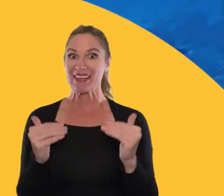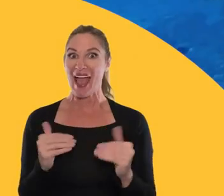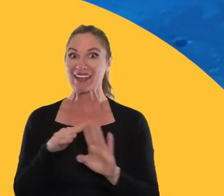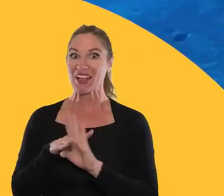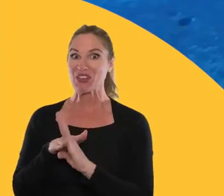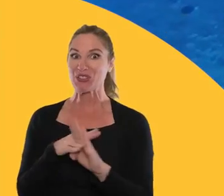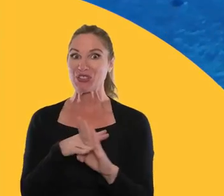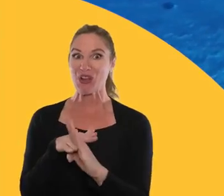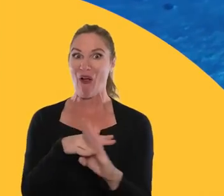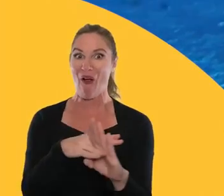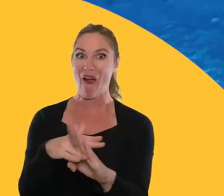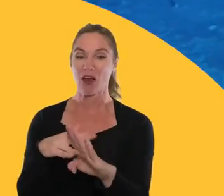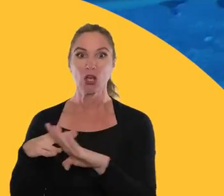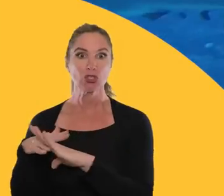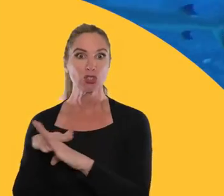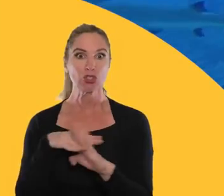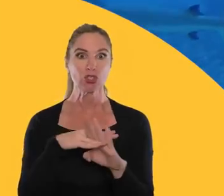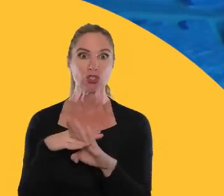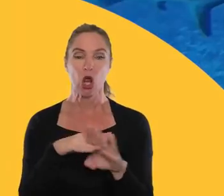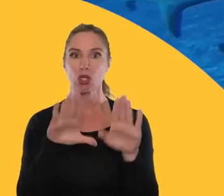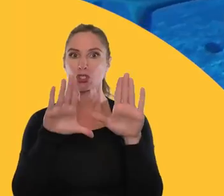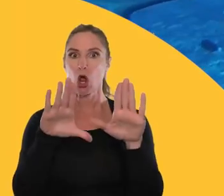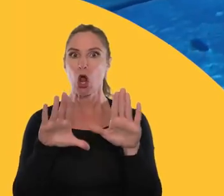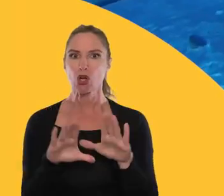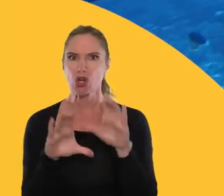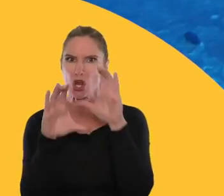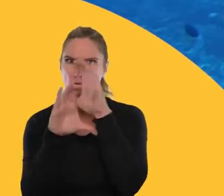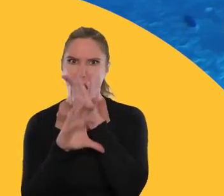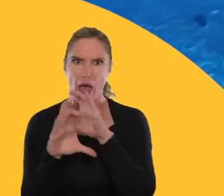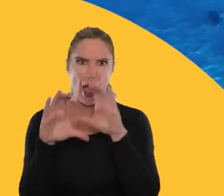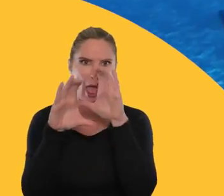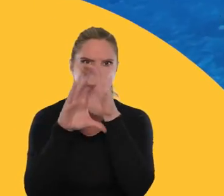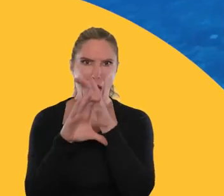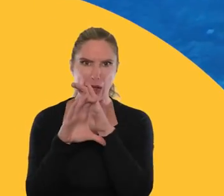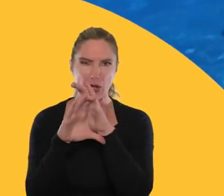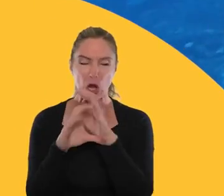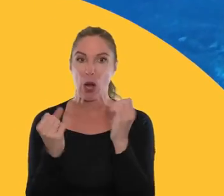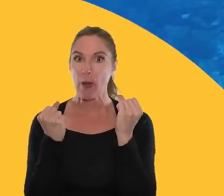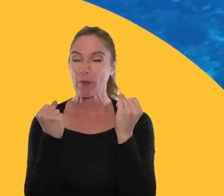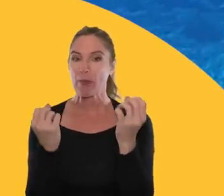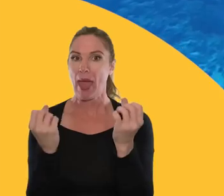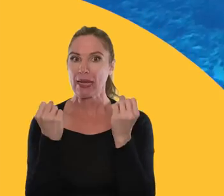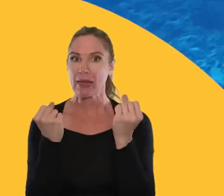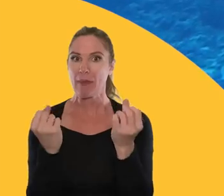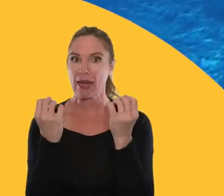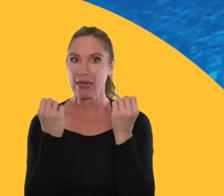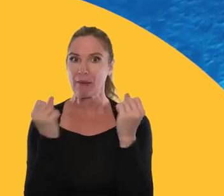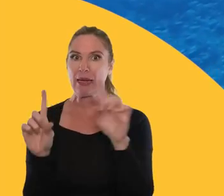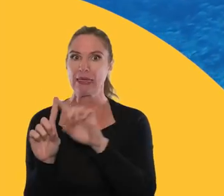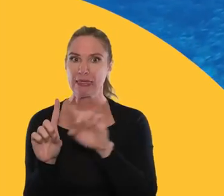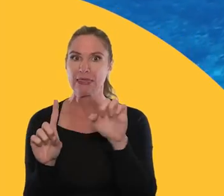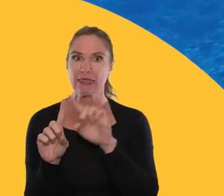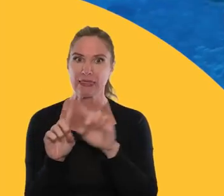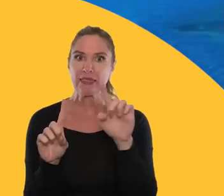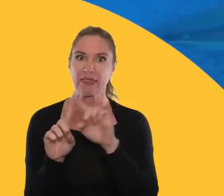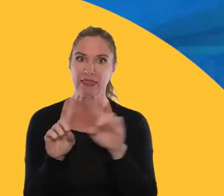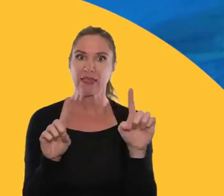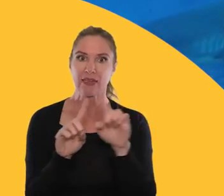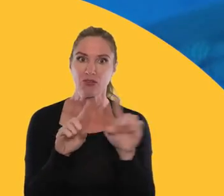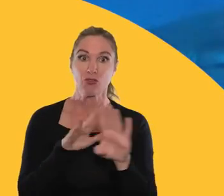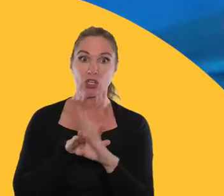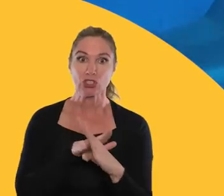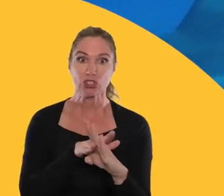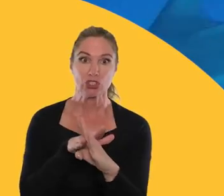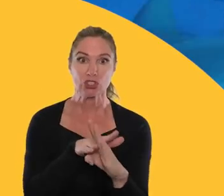of different types of sharks in the ocean. There's much less sharks than there